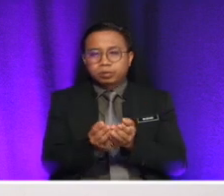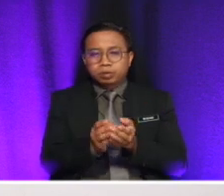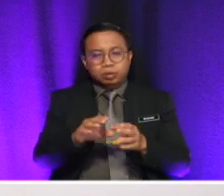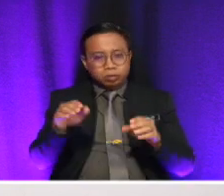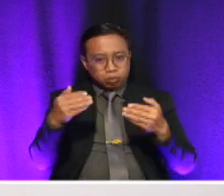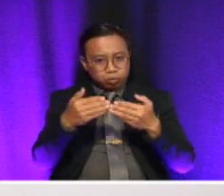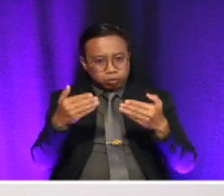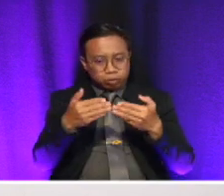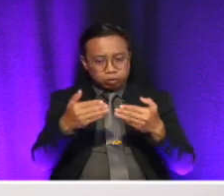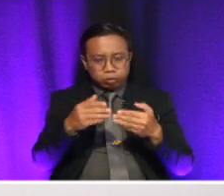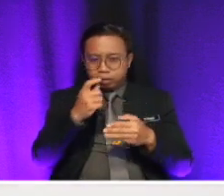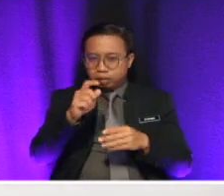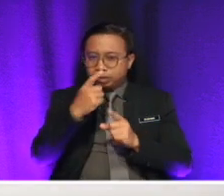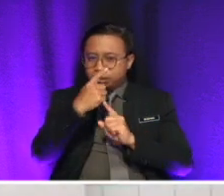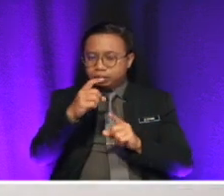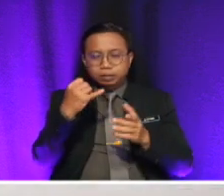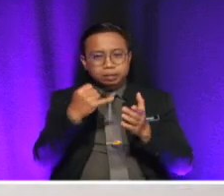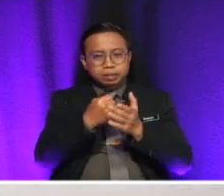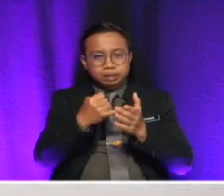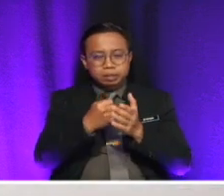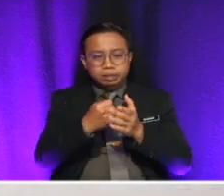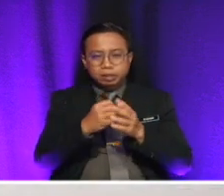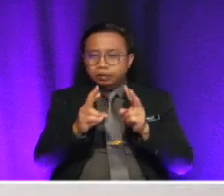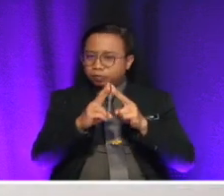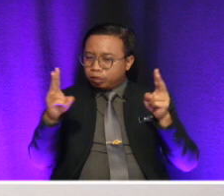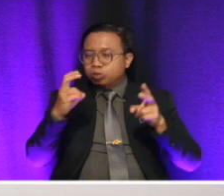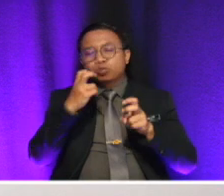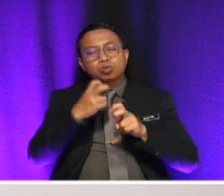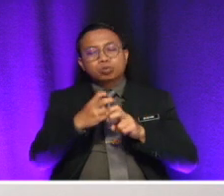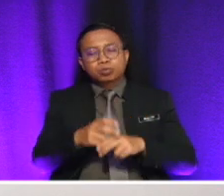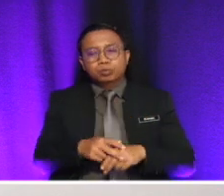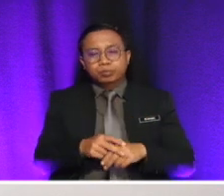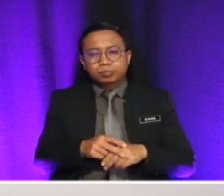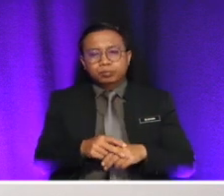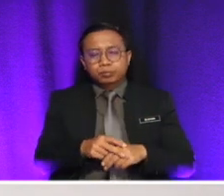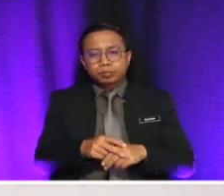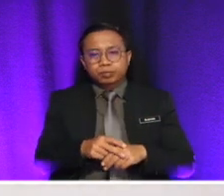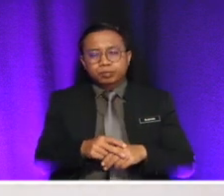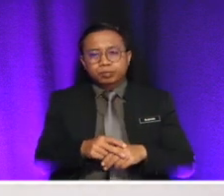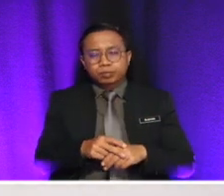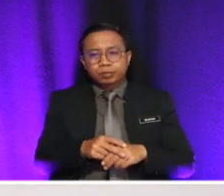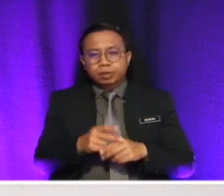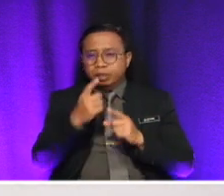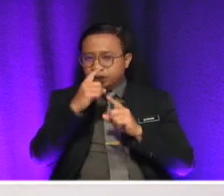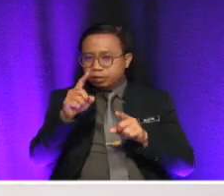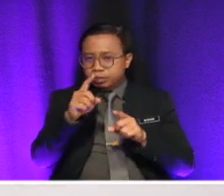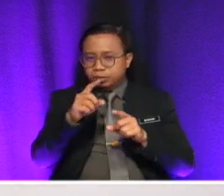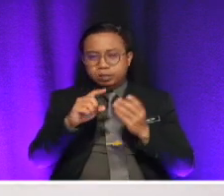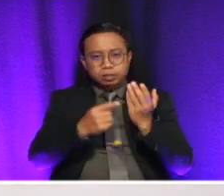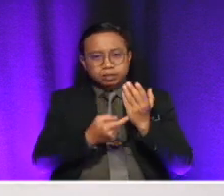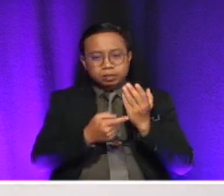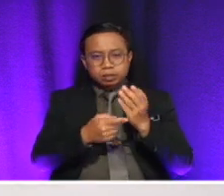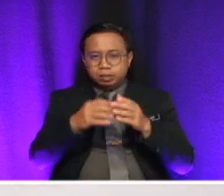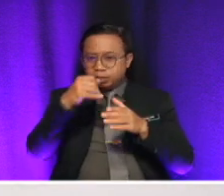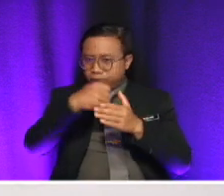with the answer it, which is B. It is also very difficult. Which is her answer. That starts with inside